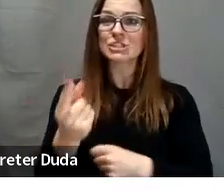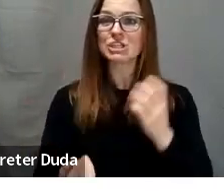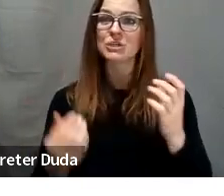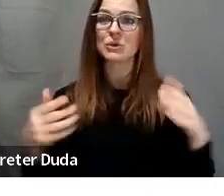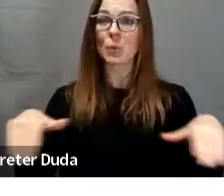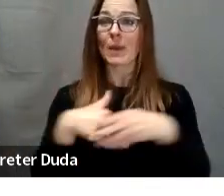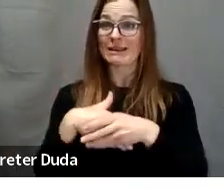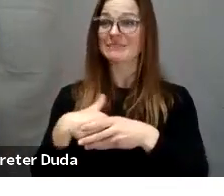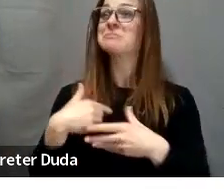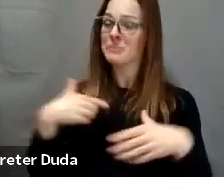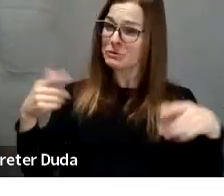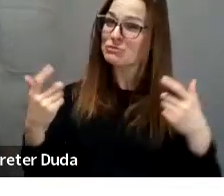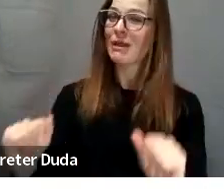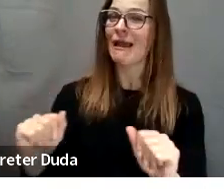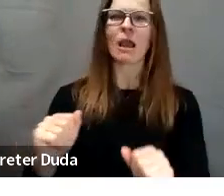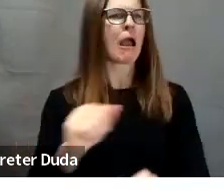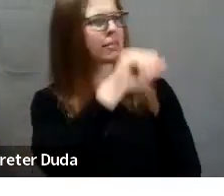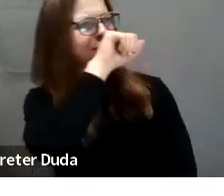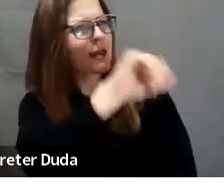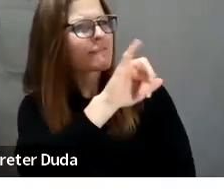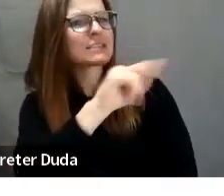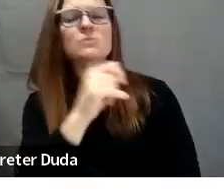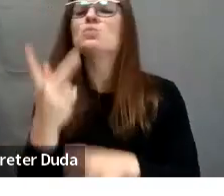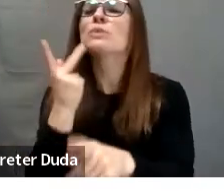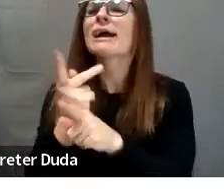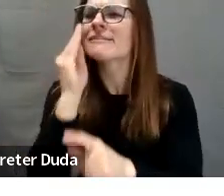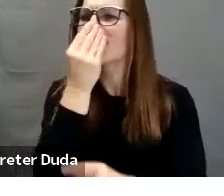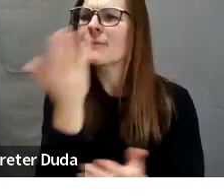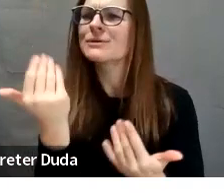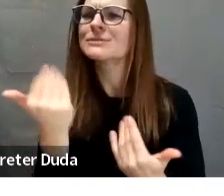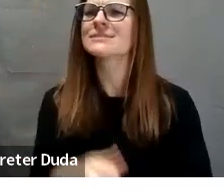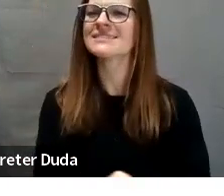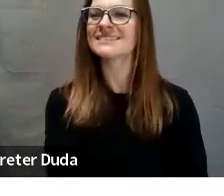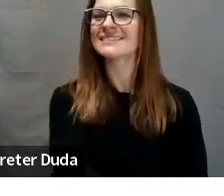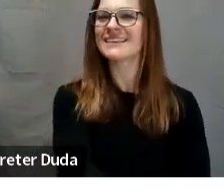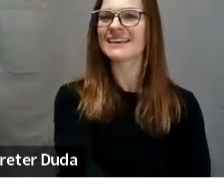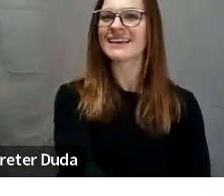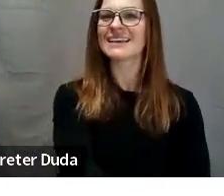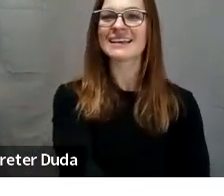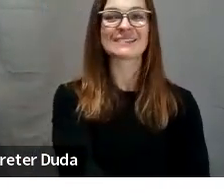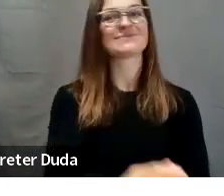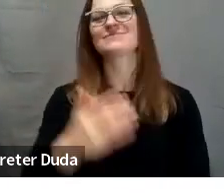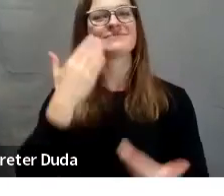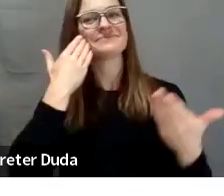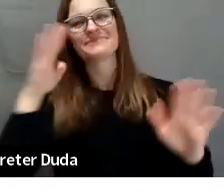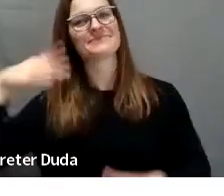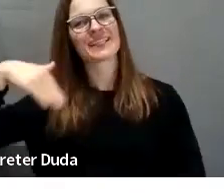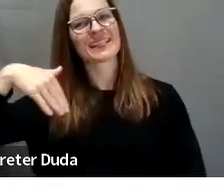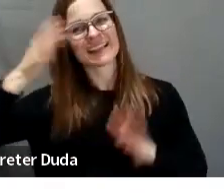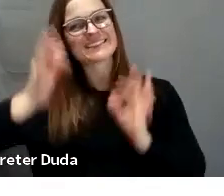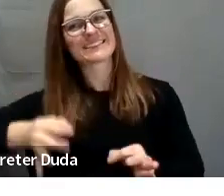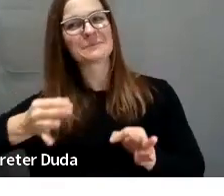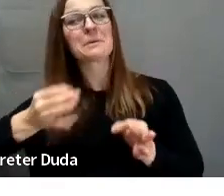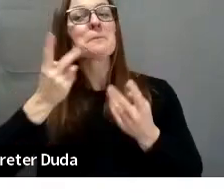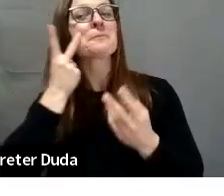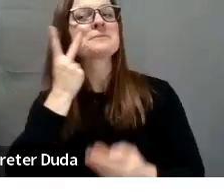try. I love that. And I want to know what kind of flowers. Yeah, we don't know yet, but we'll try it.